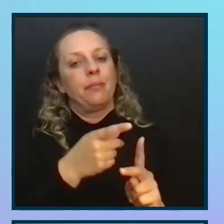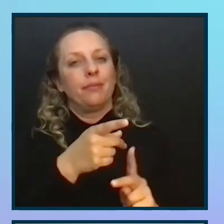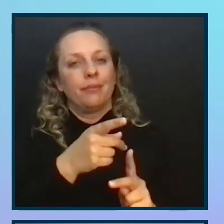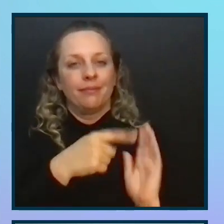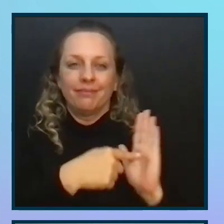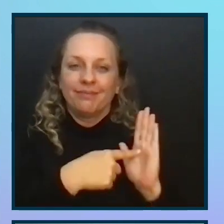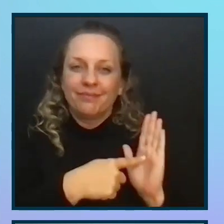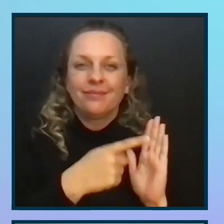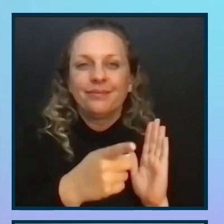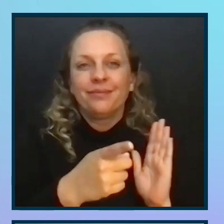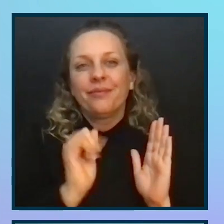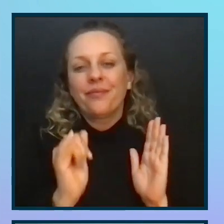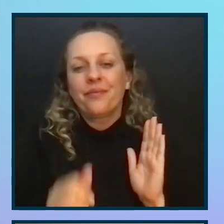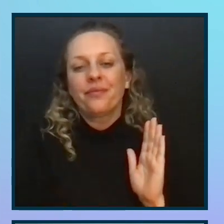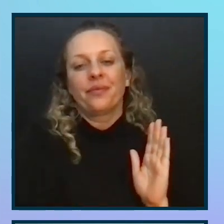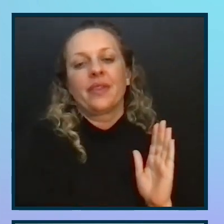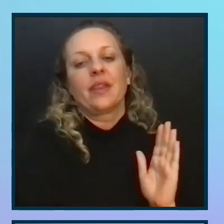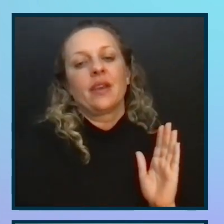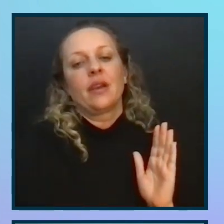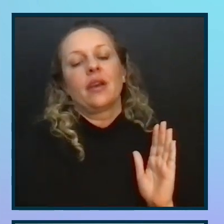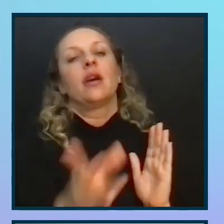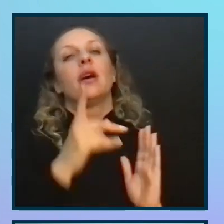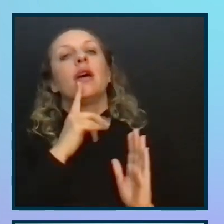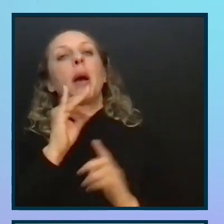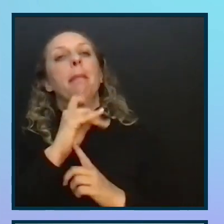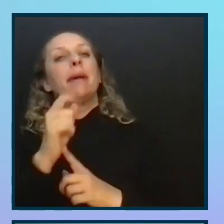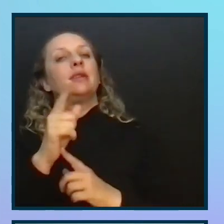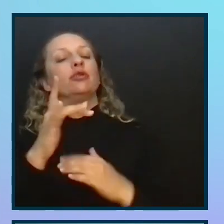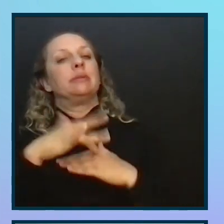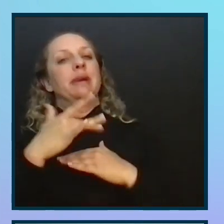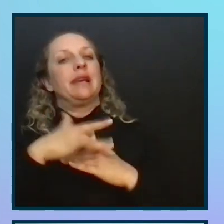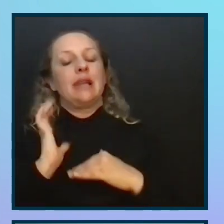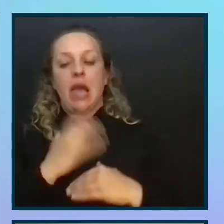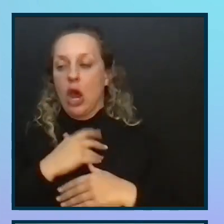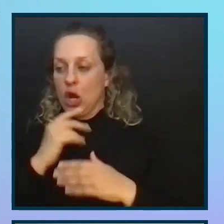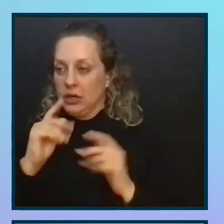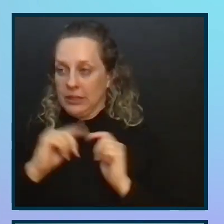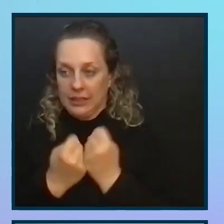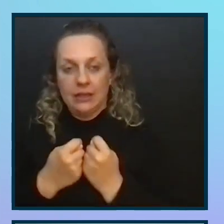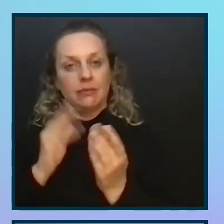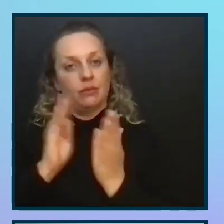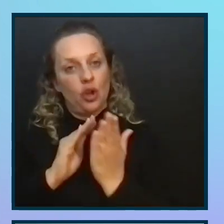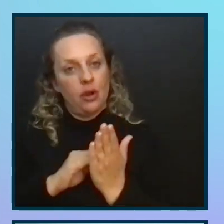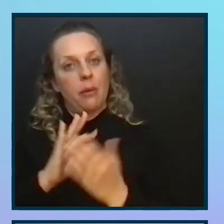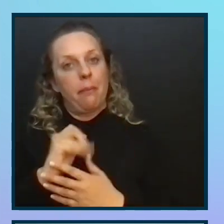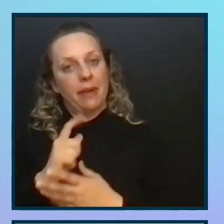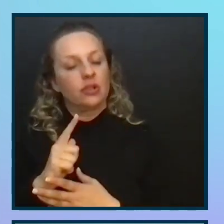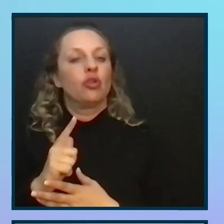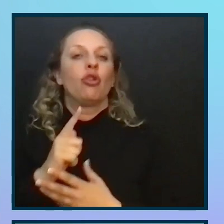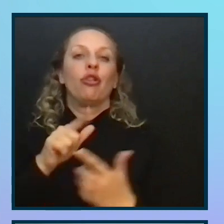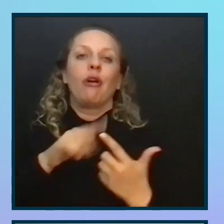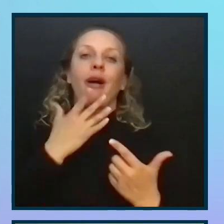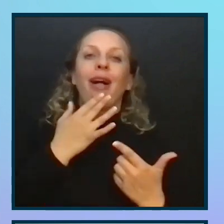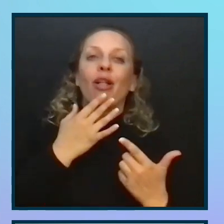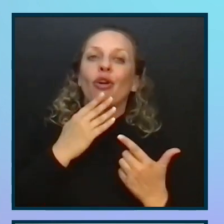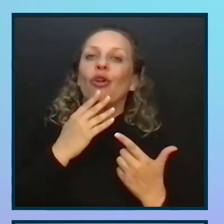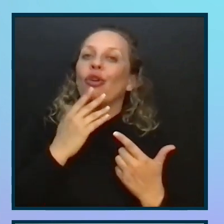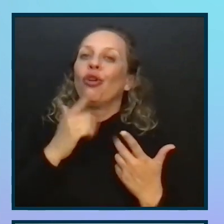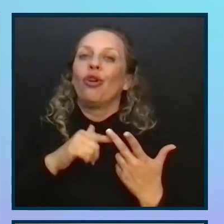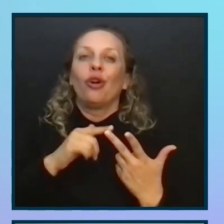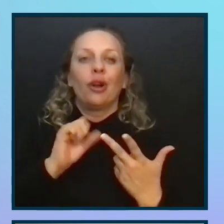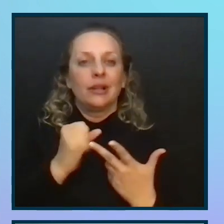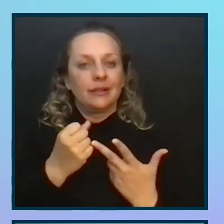see things like the pixel spacing. So that's how our team documents pixels, colors, in some cases